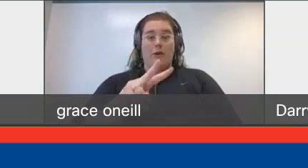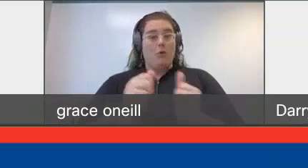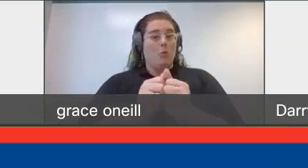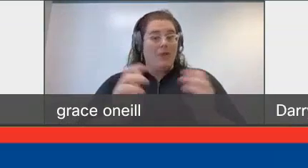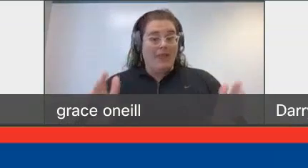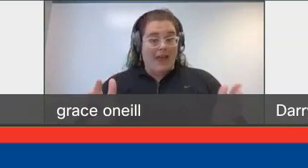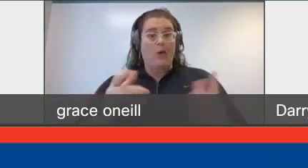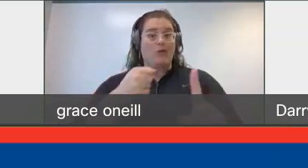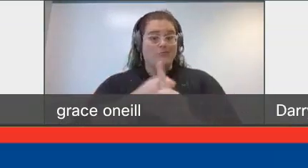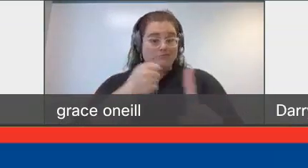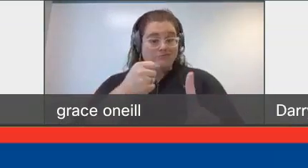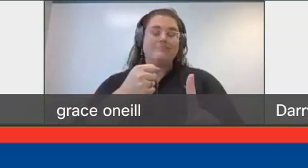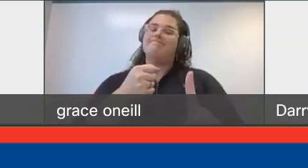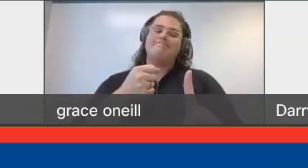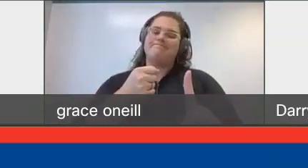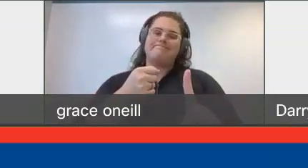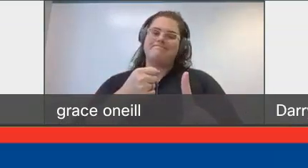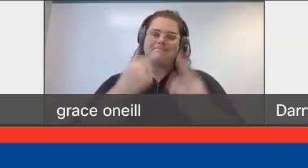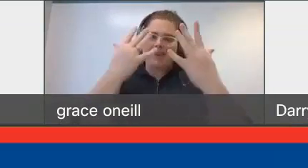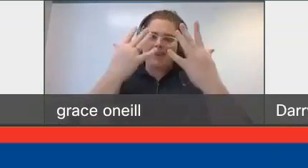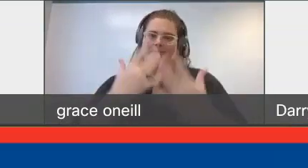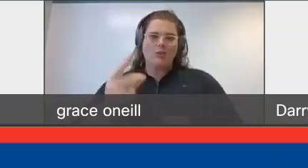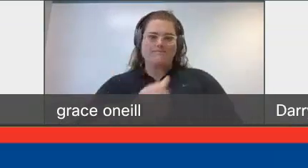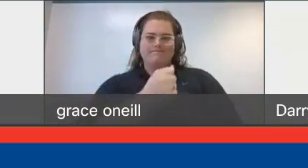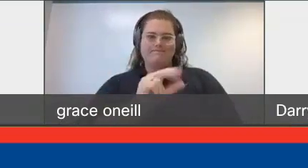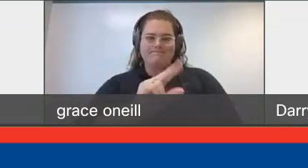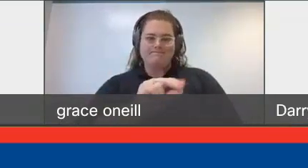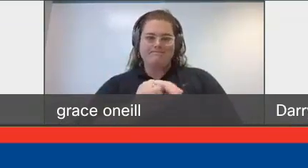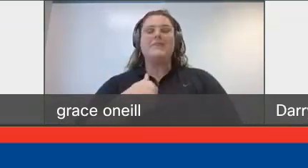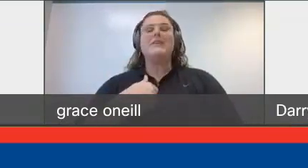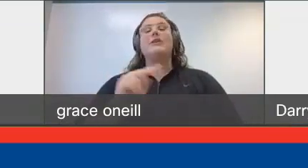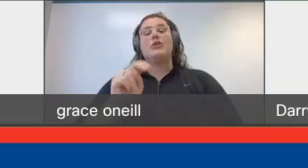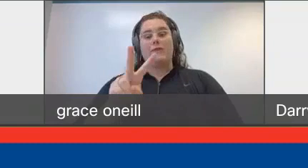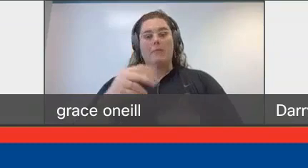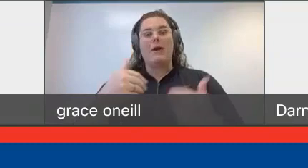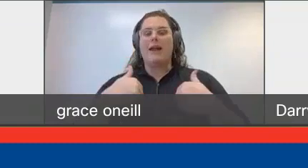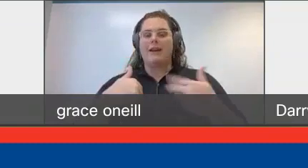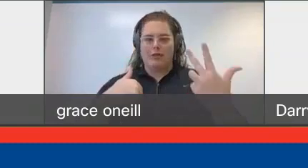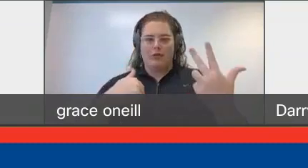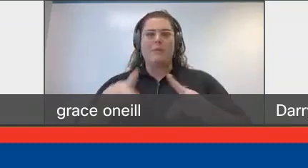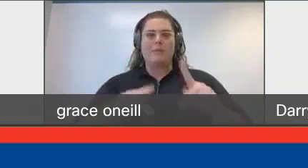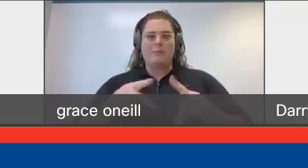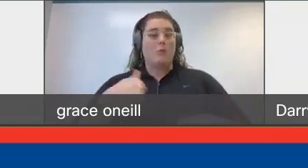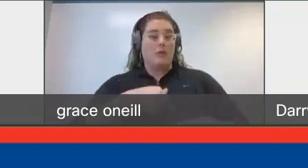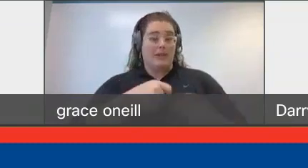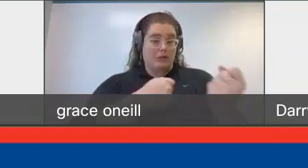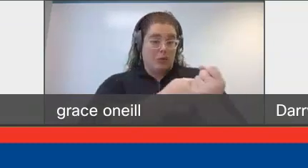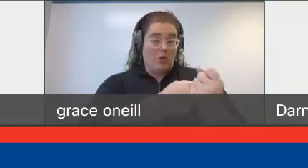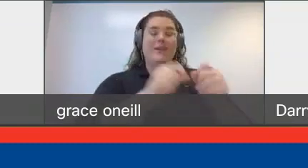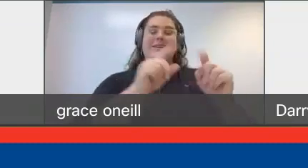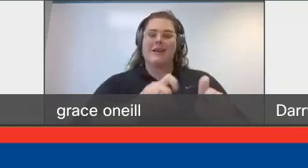In November, we had 3 people who tested positive for coronavirus among the people that we support.